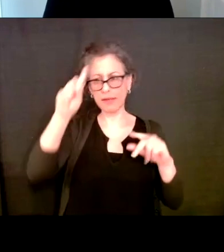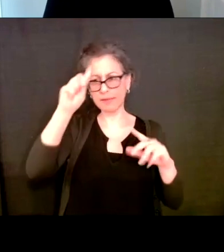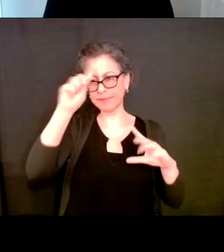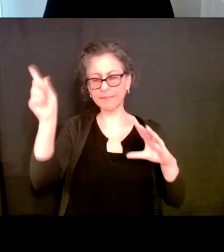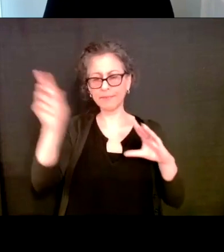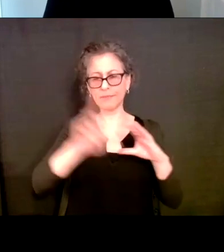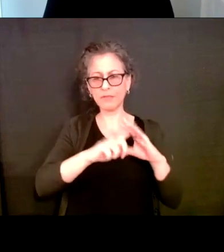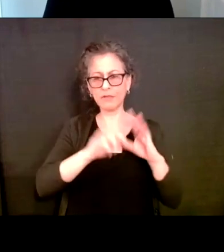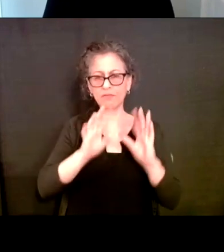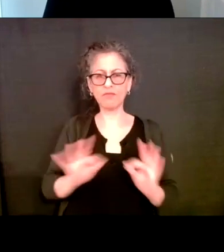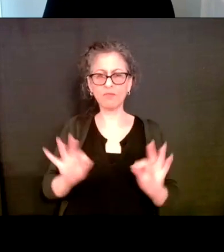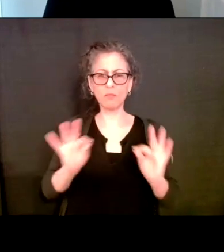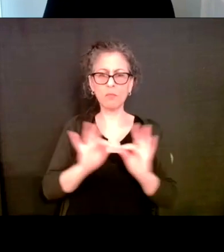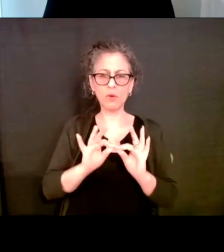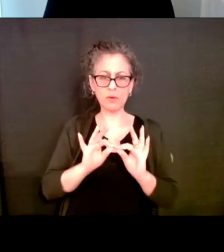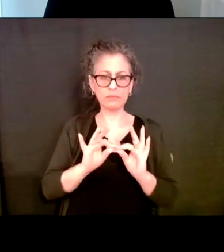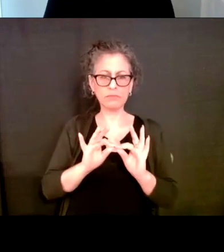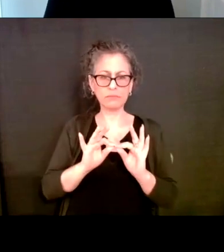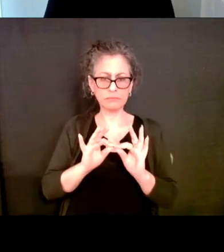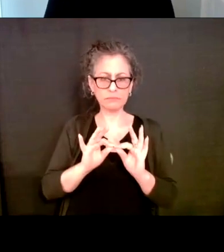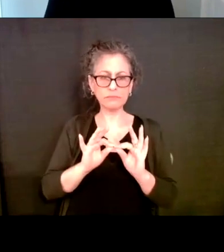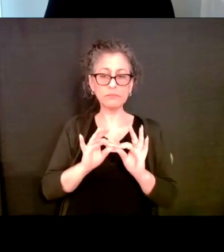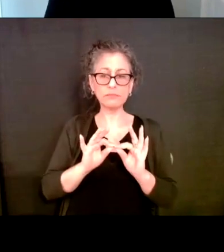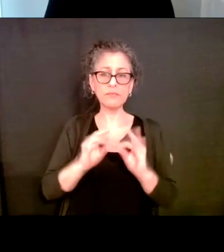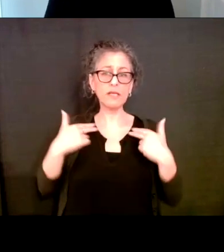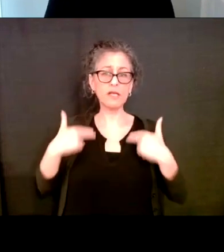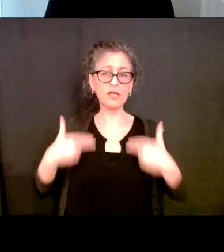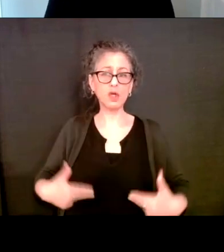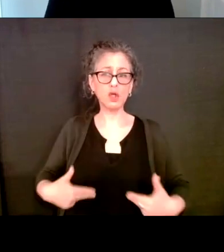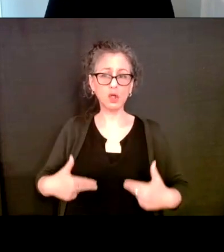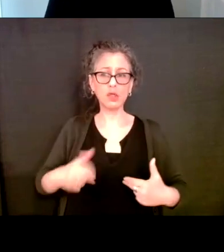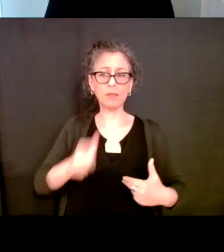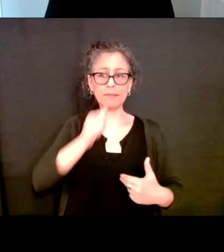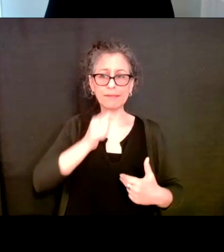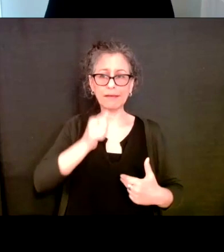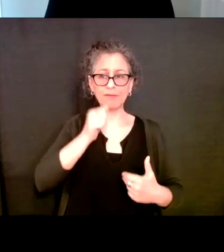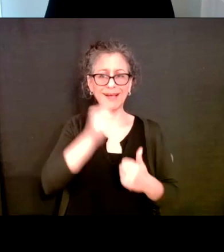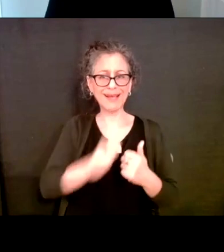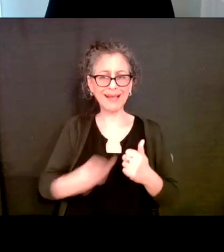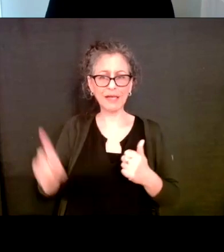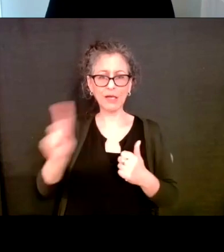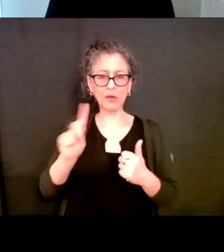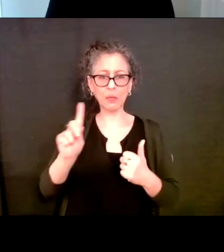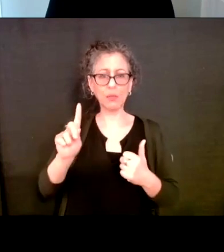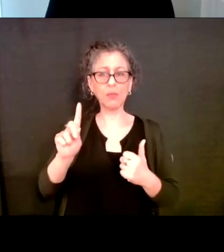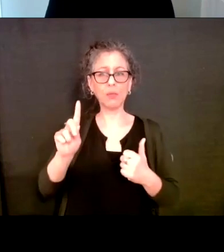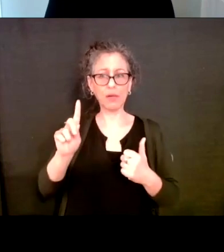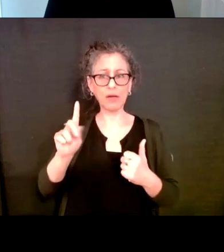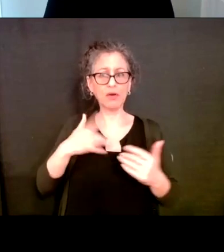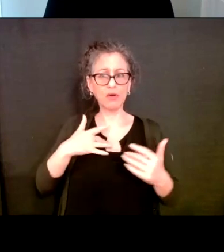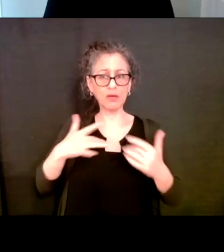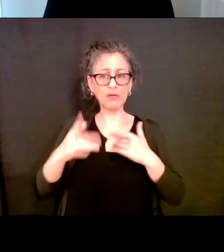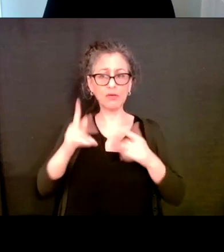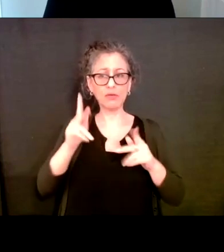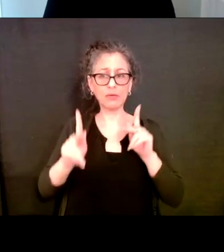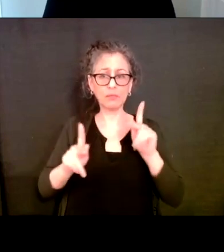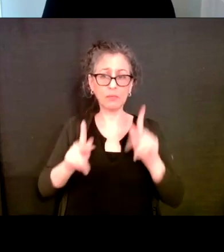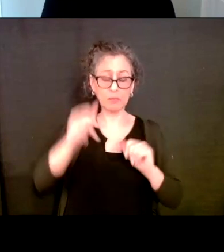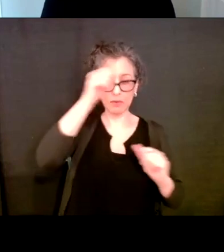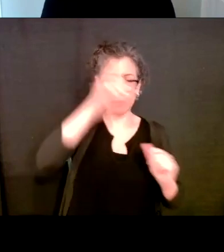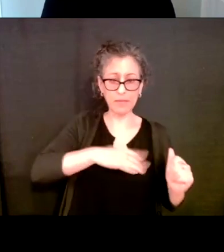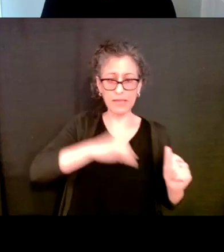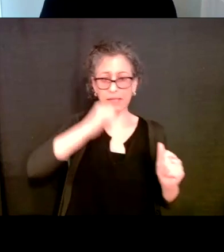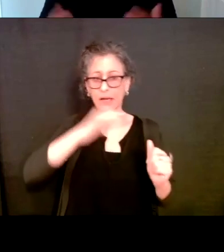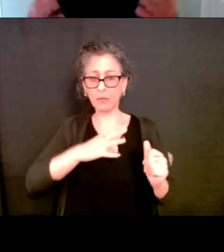of great importance here, and that human suffering anywhere concerns men and women everywhere. And to be